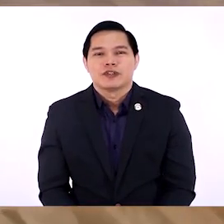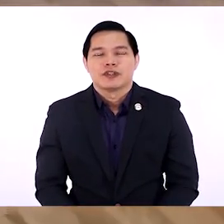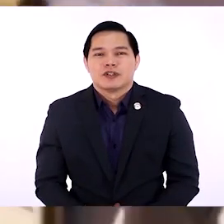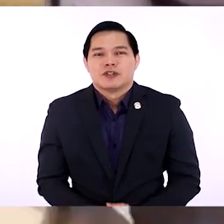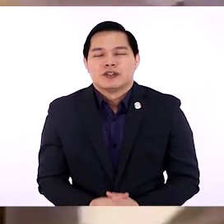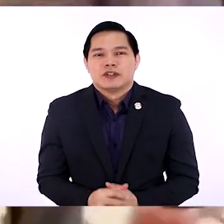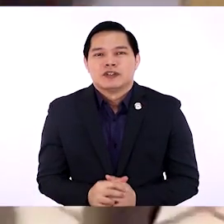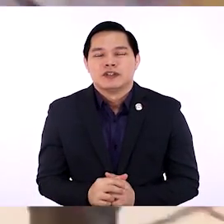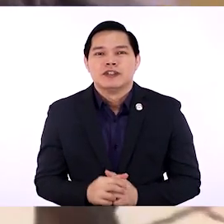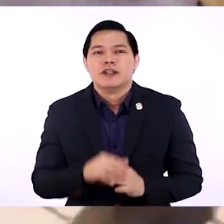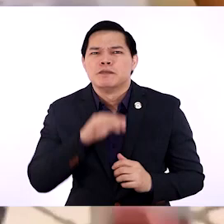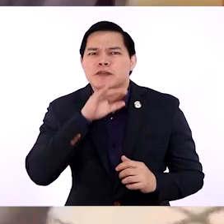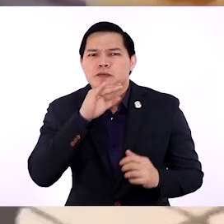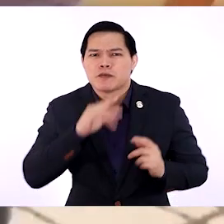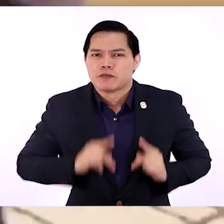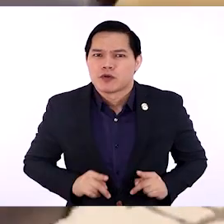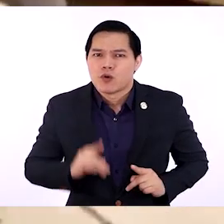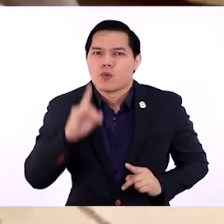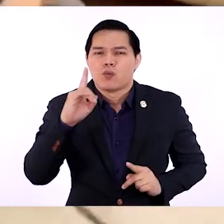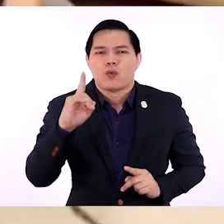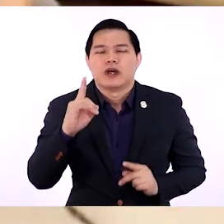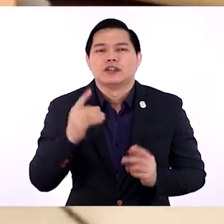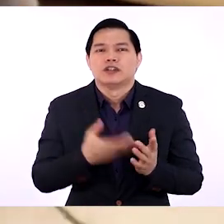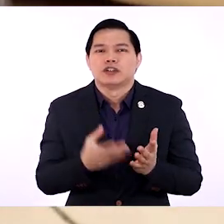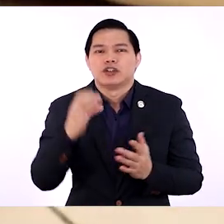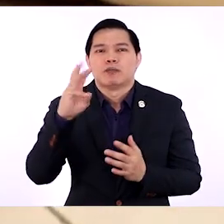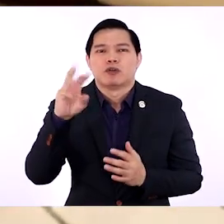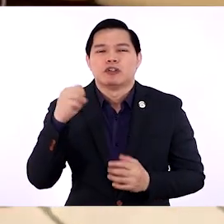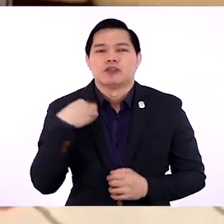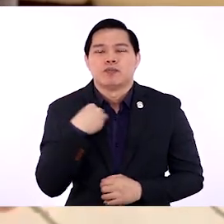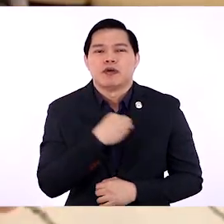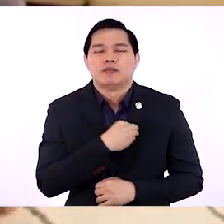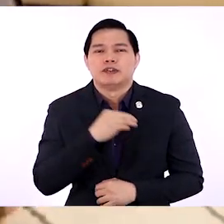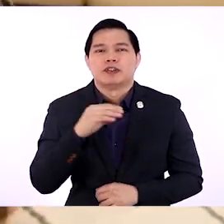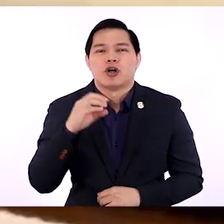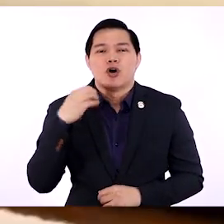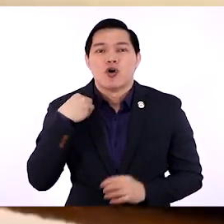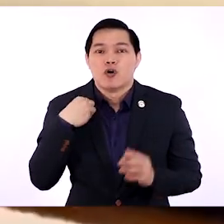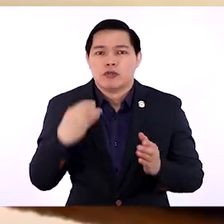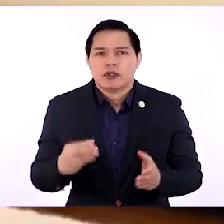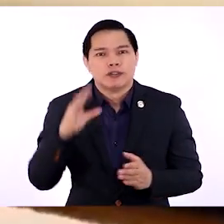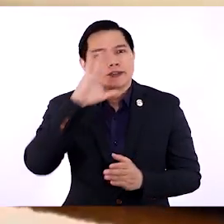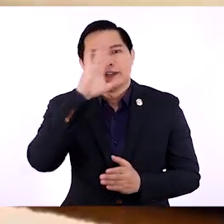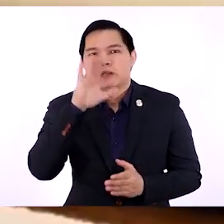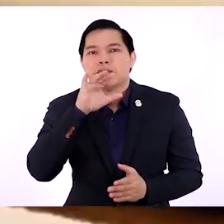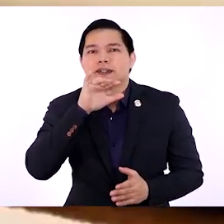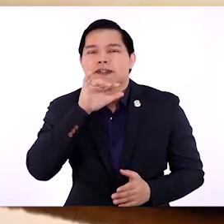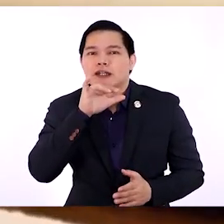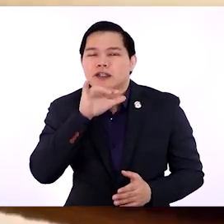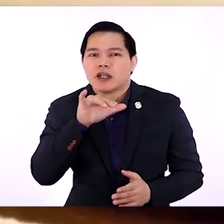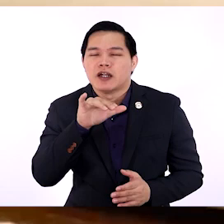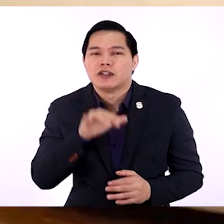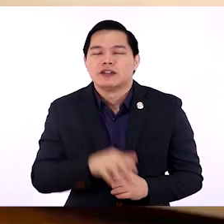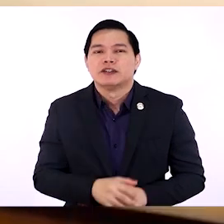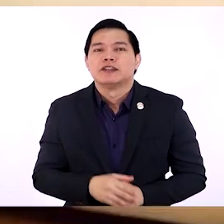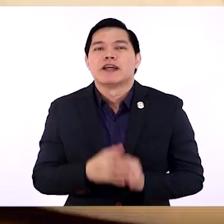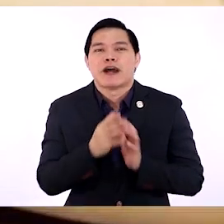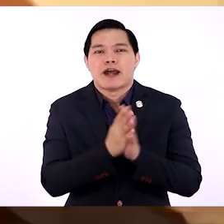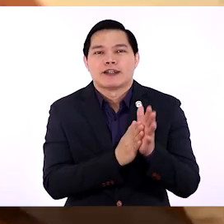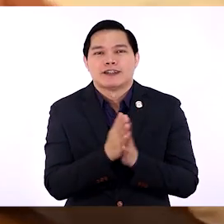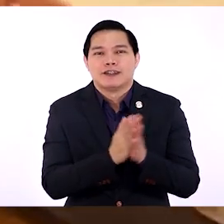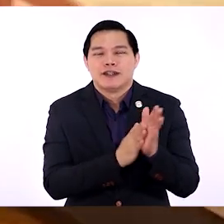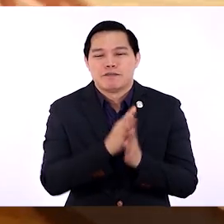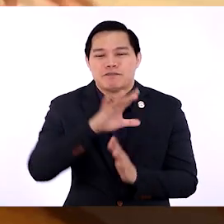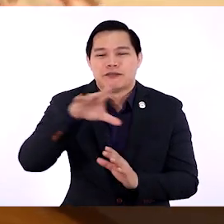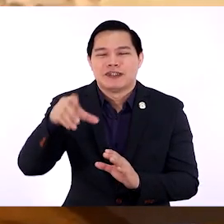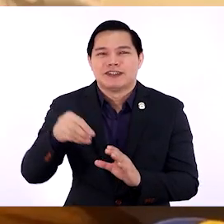physically tired, but one thing that the CWS members and officers will never get tired of is actively